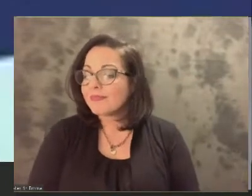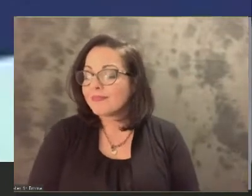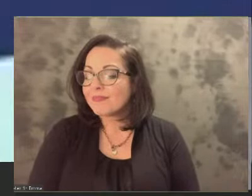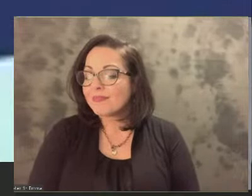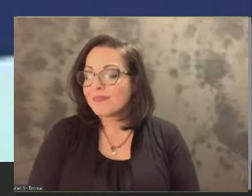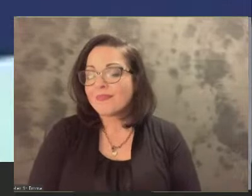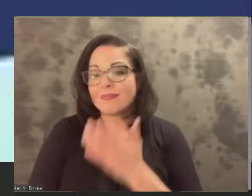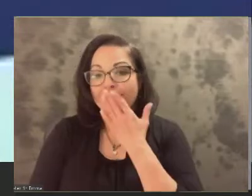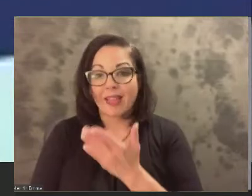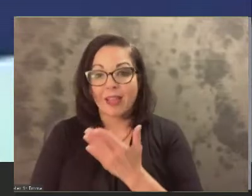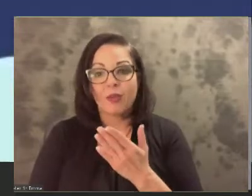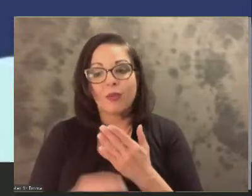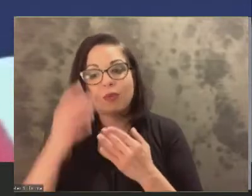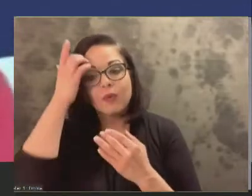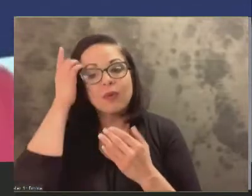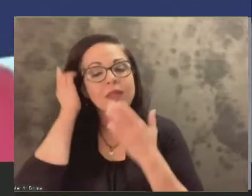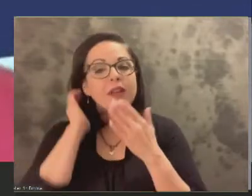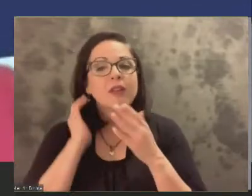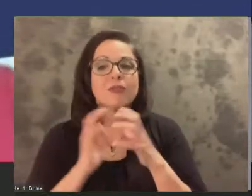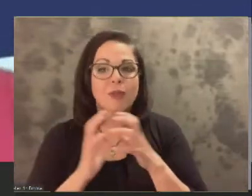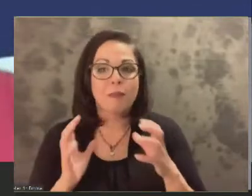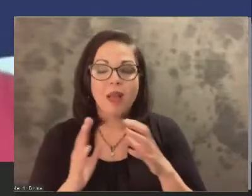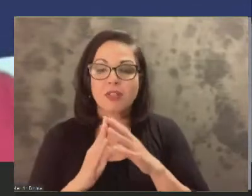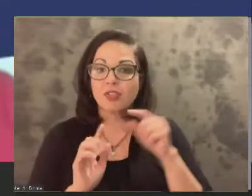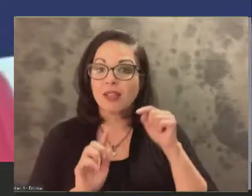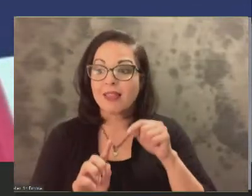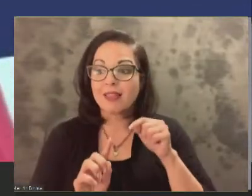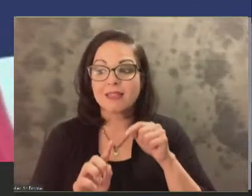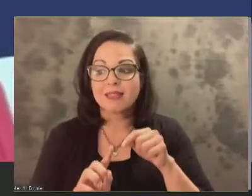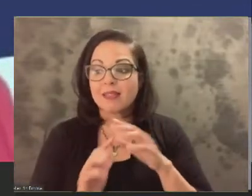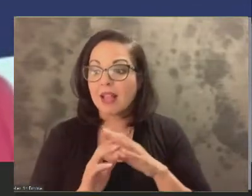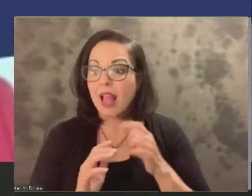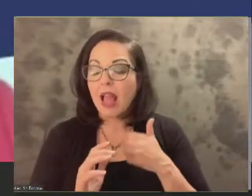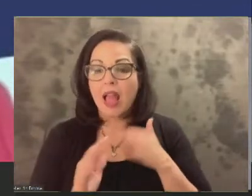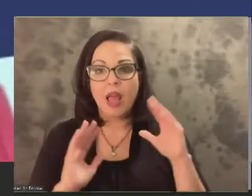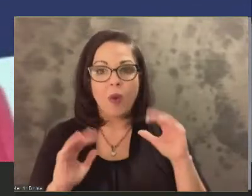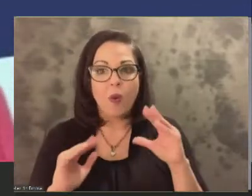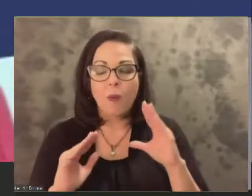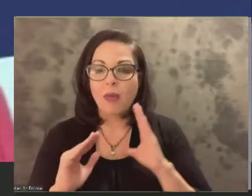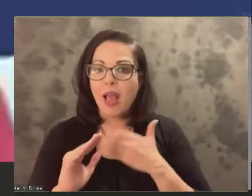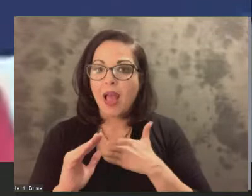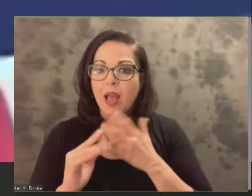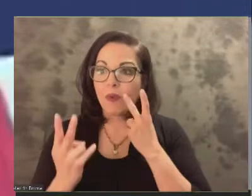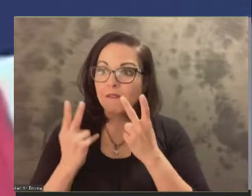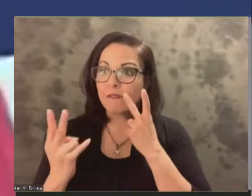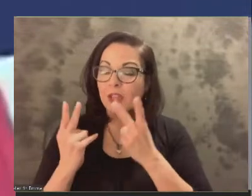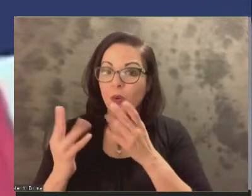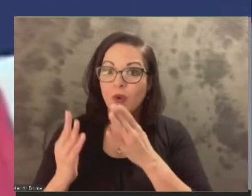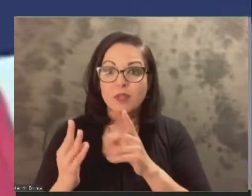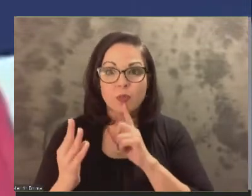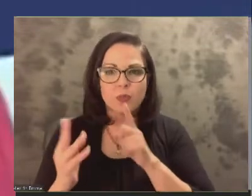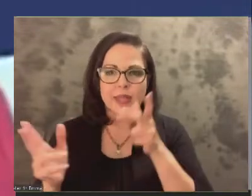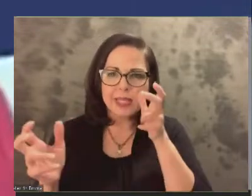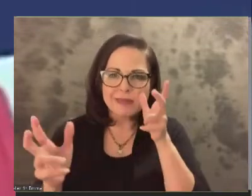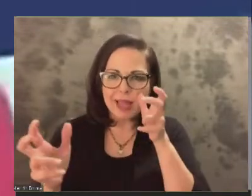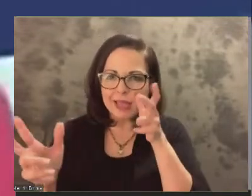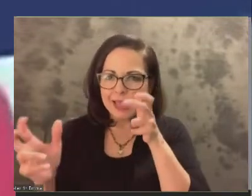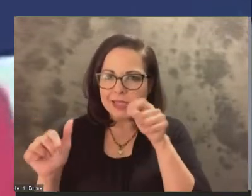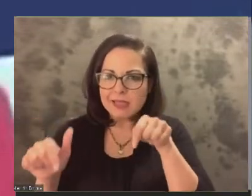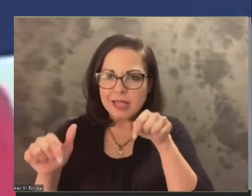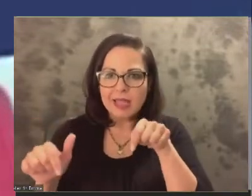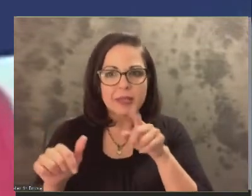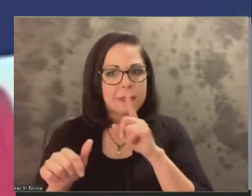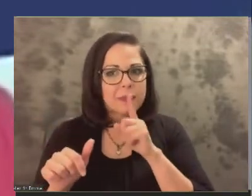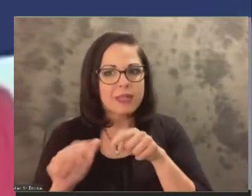Thank you. Thank you so much. This, I hope our viewers are really taking this in. It's a